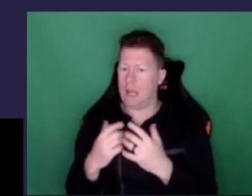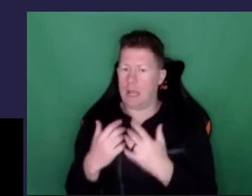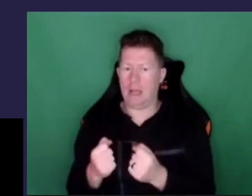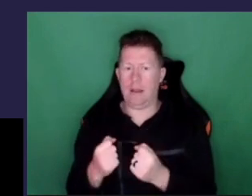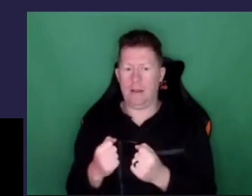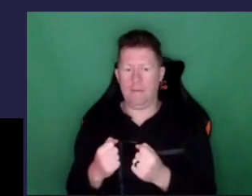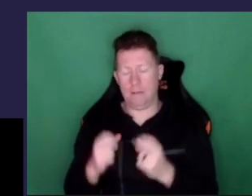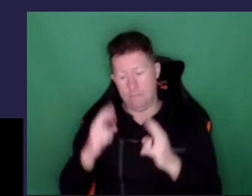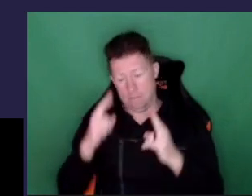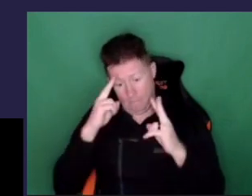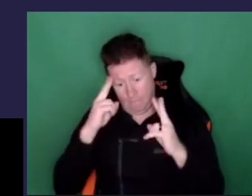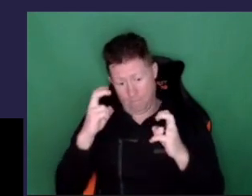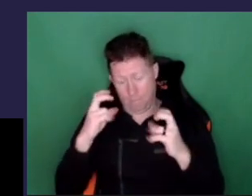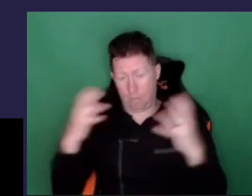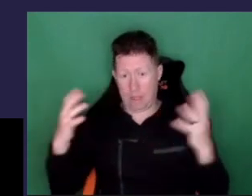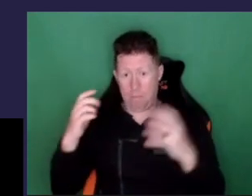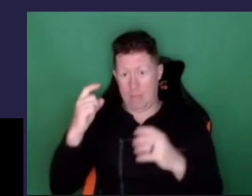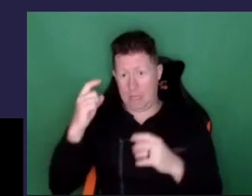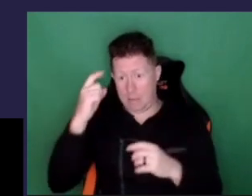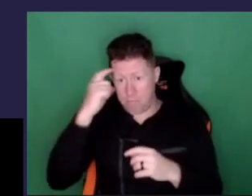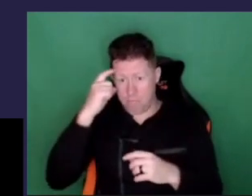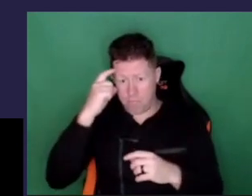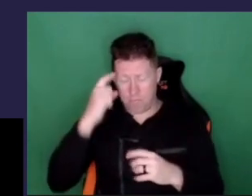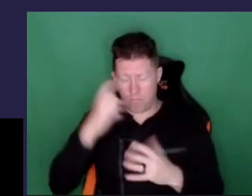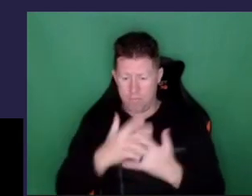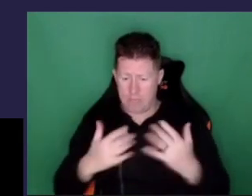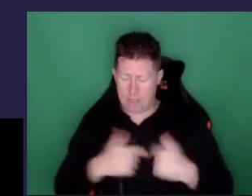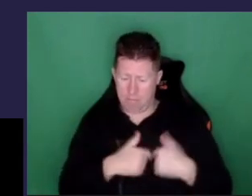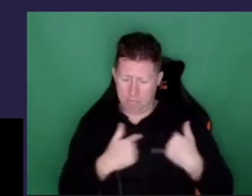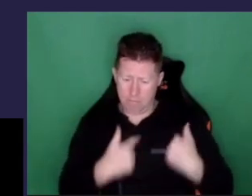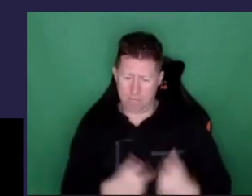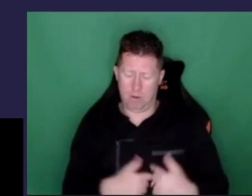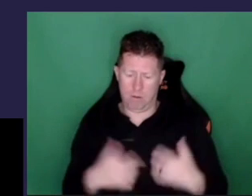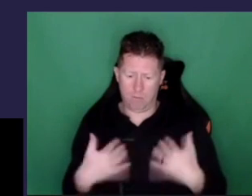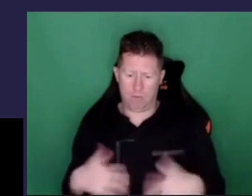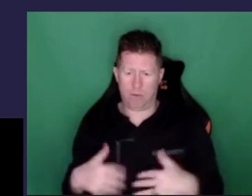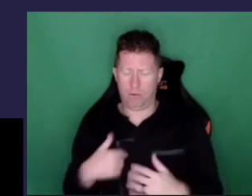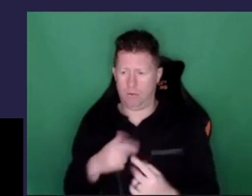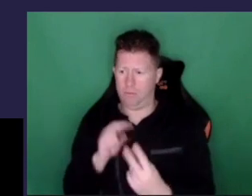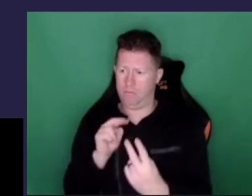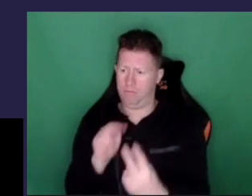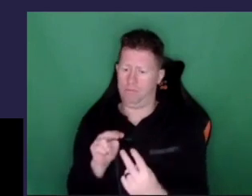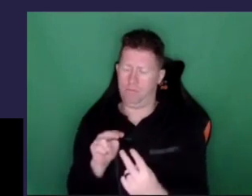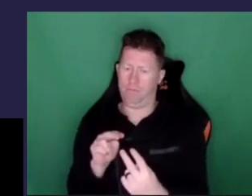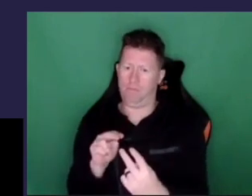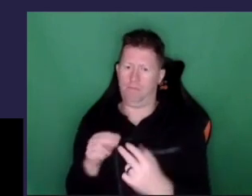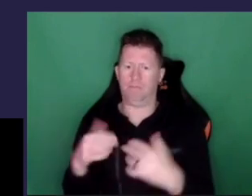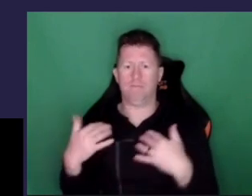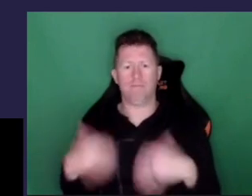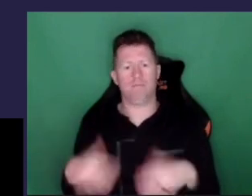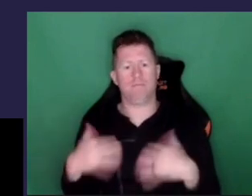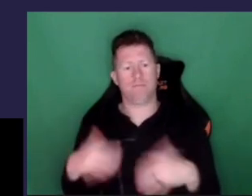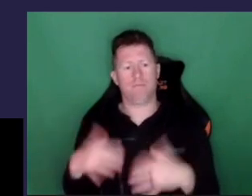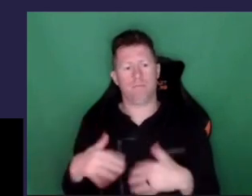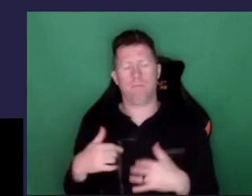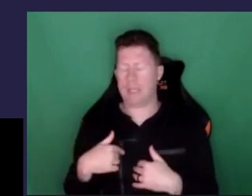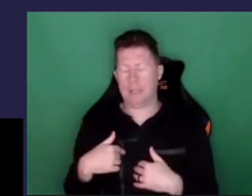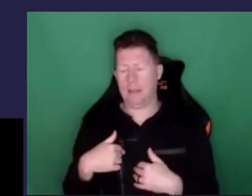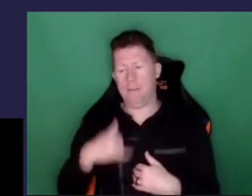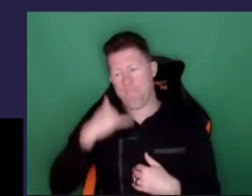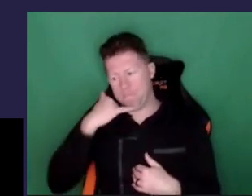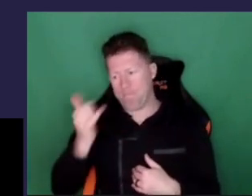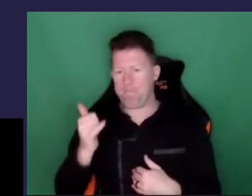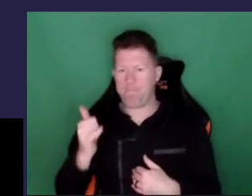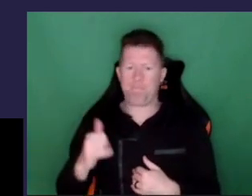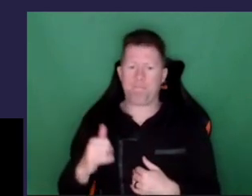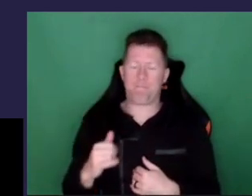after meeting her and talking with her and listening, I realized that she was exactly that person. So I called her one